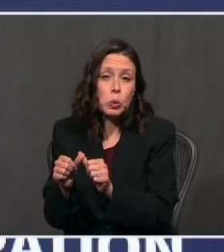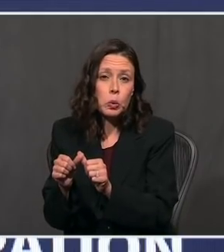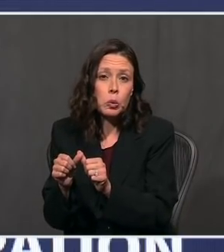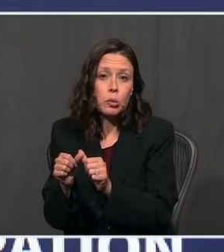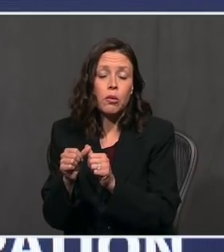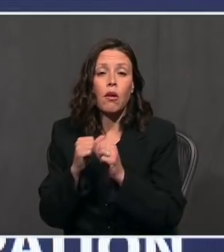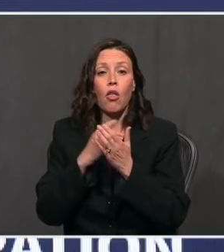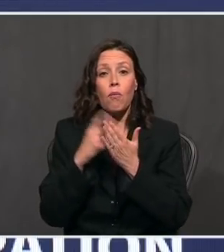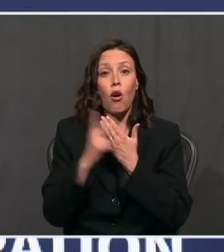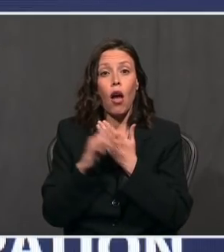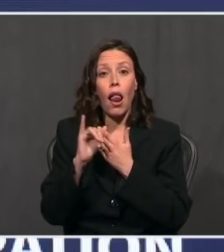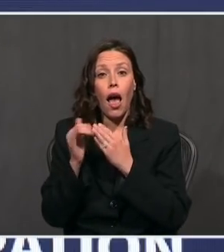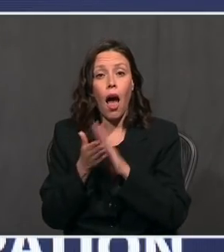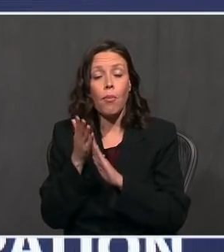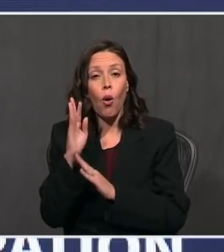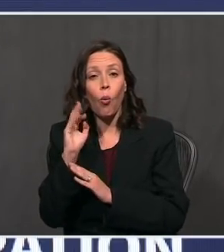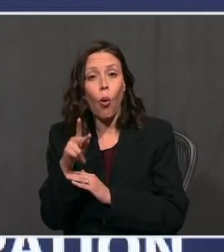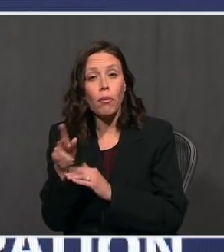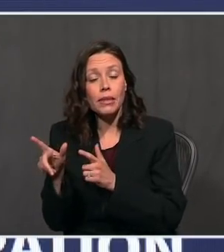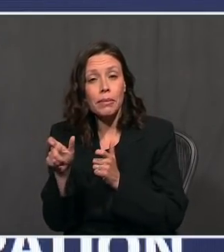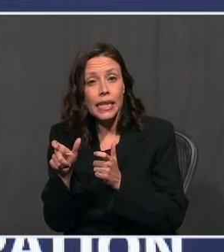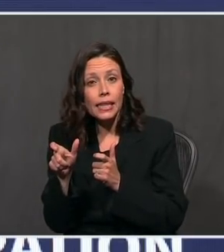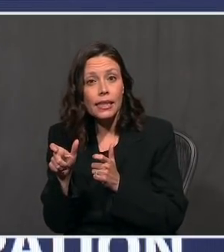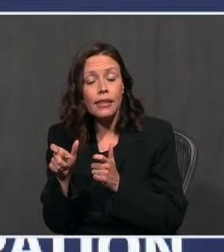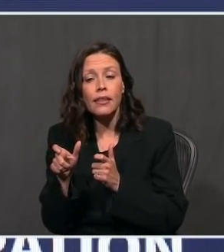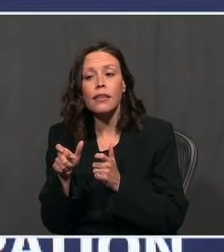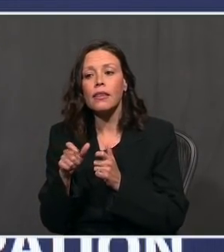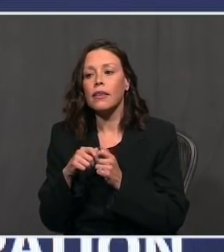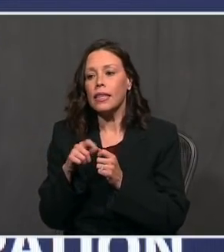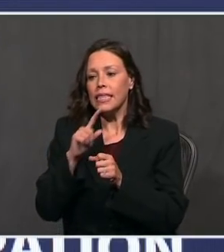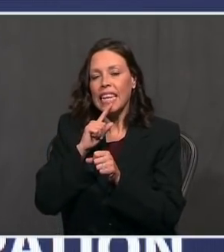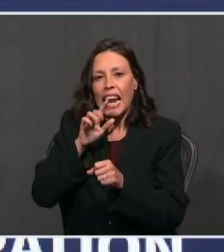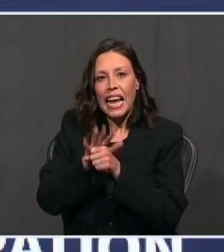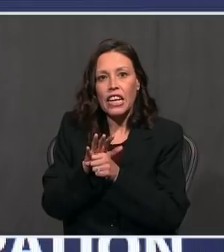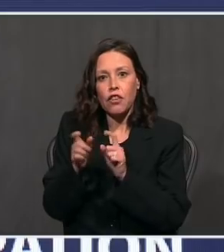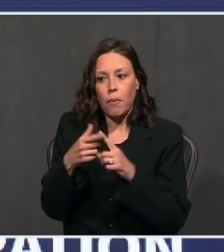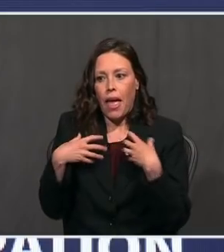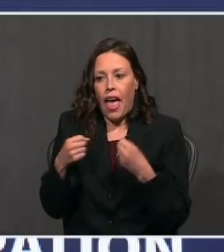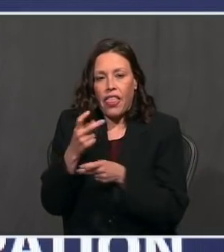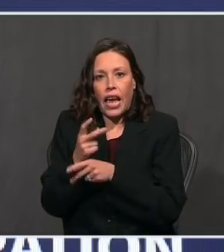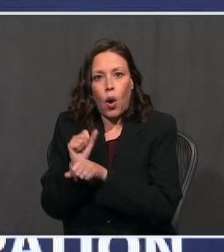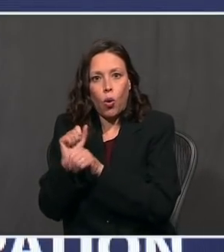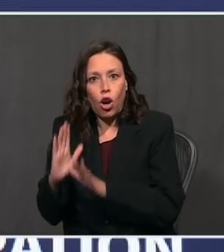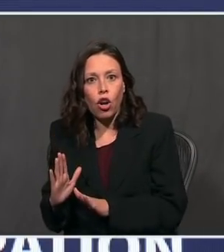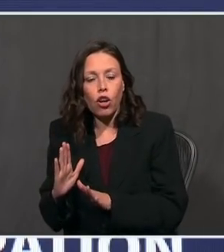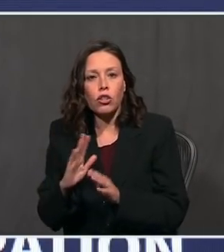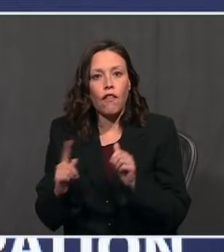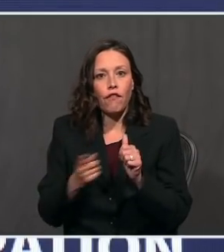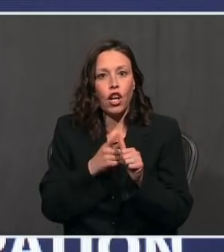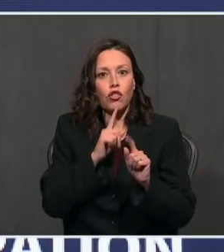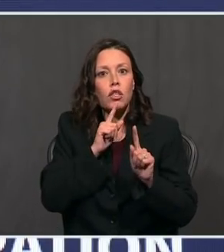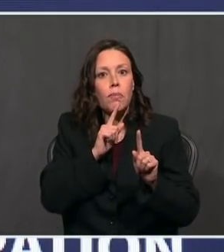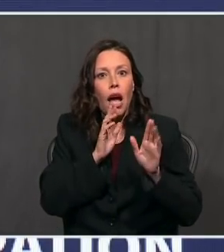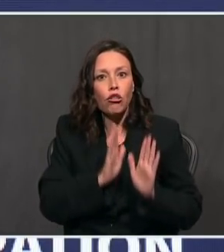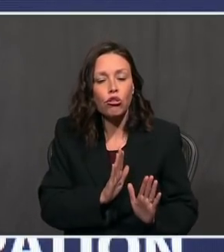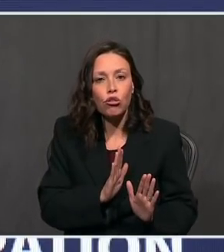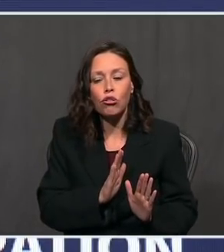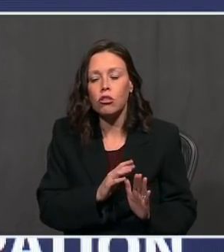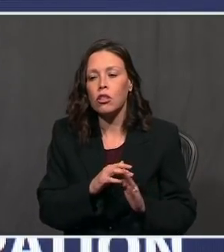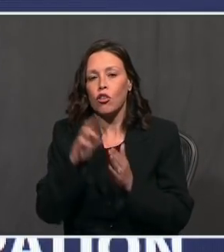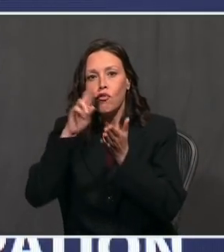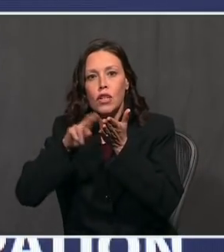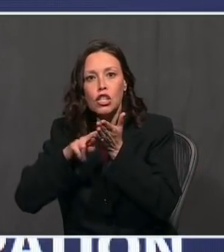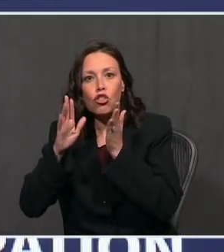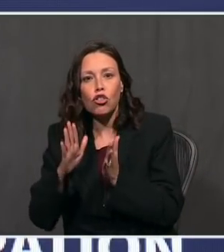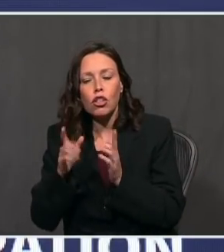with programs like Operation Warp Speed, with the dedication of our healthcare workers and our first responders,